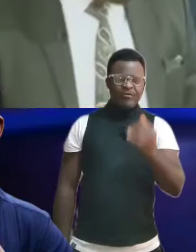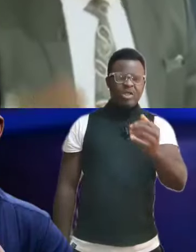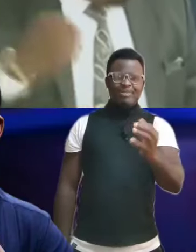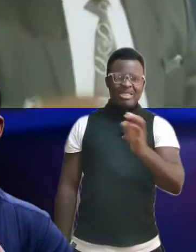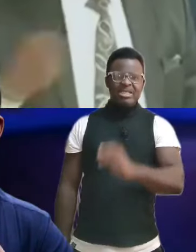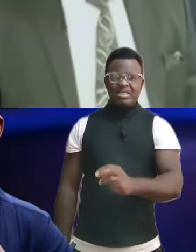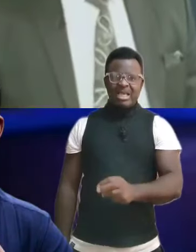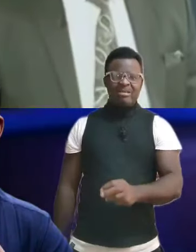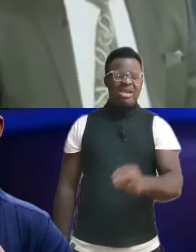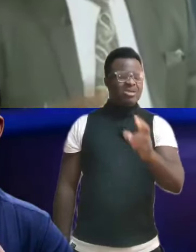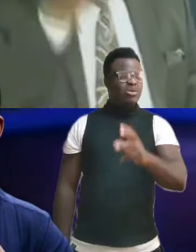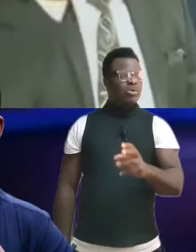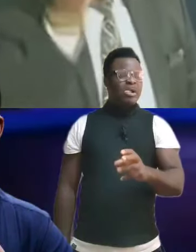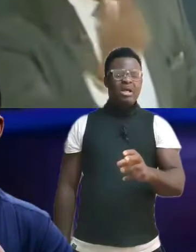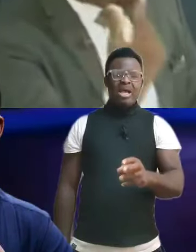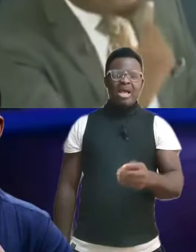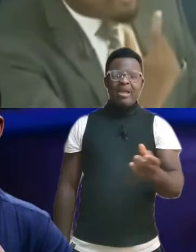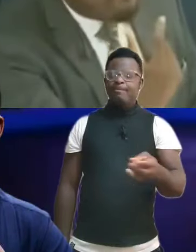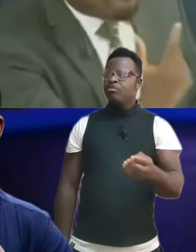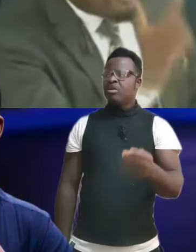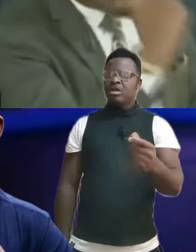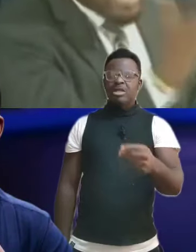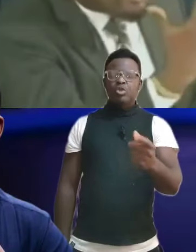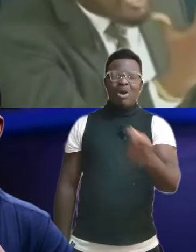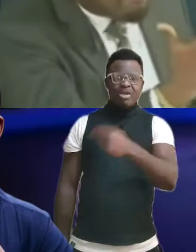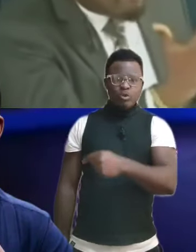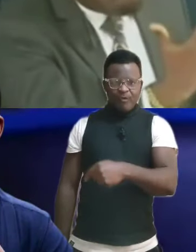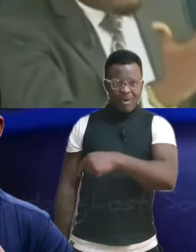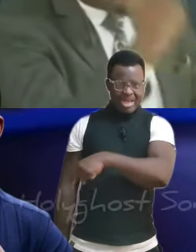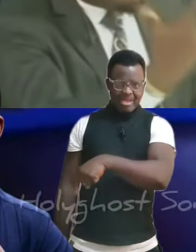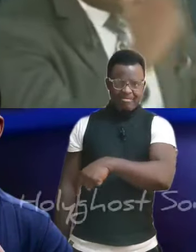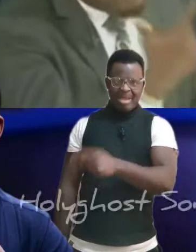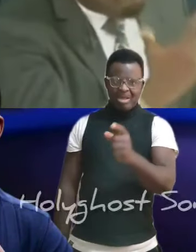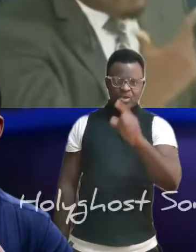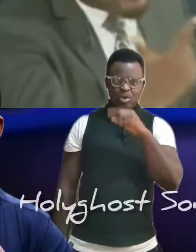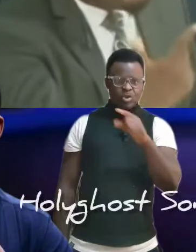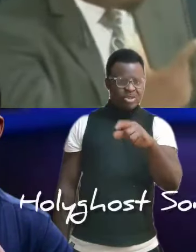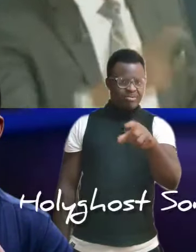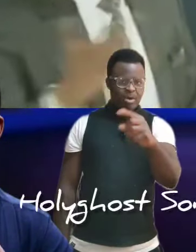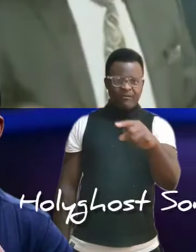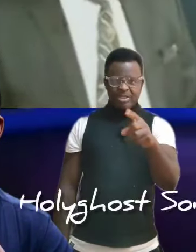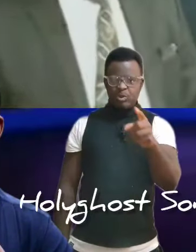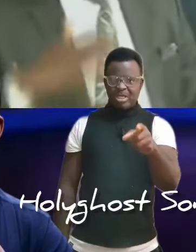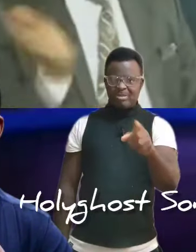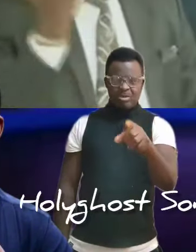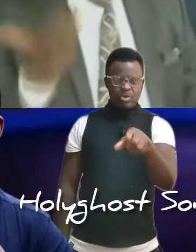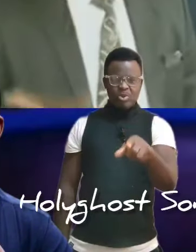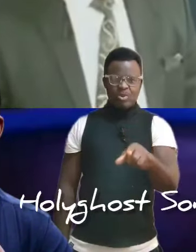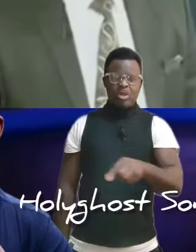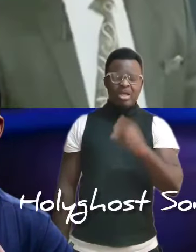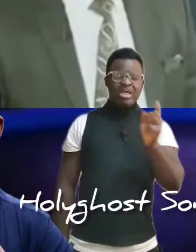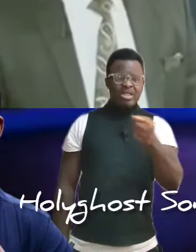One day, God will intervene. Because this hardship is getting to a point that when you see your brother, you start slapping your brother. Thank you.